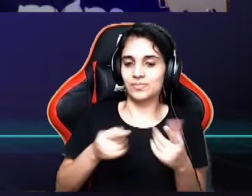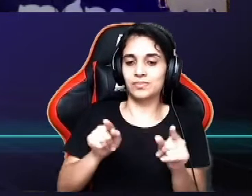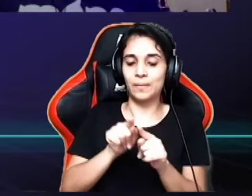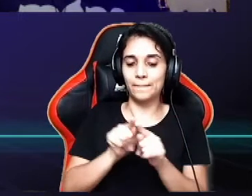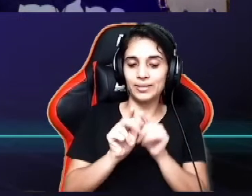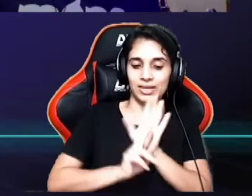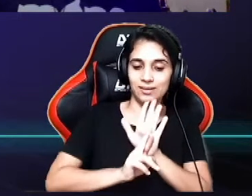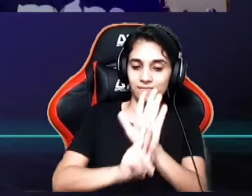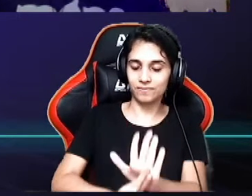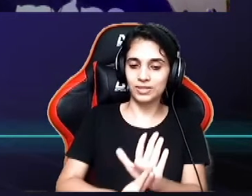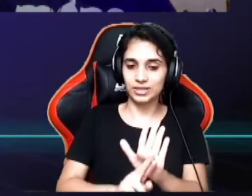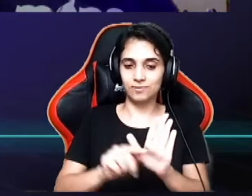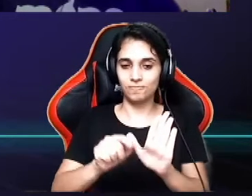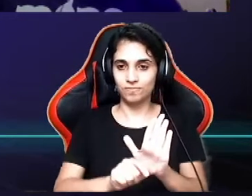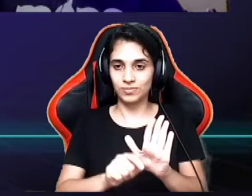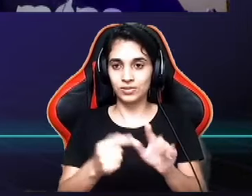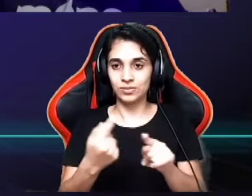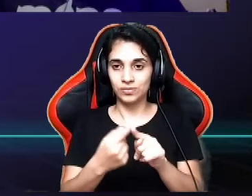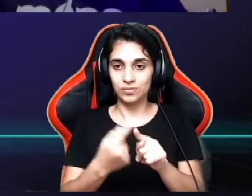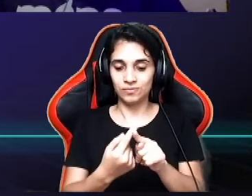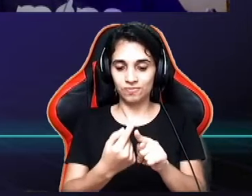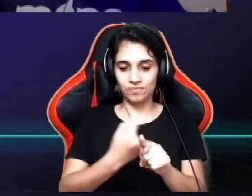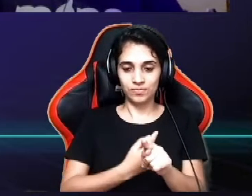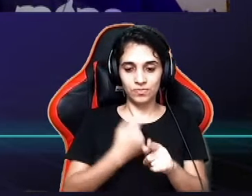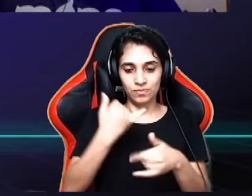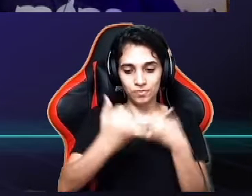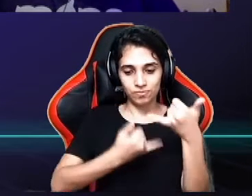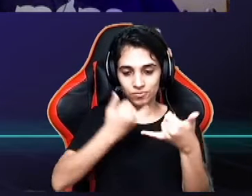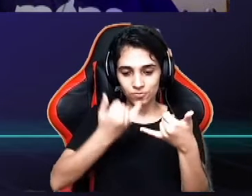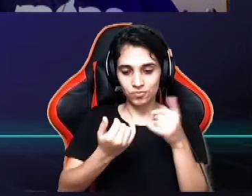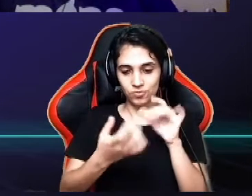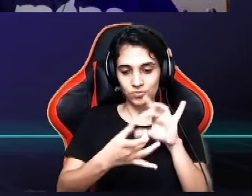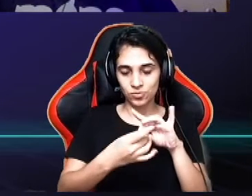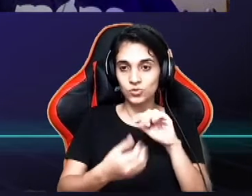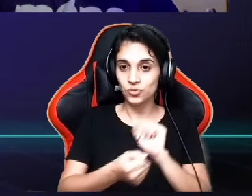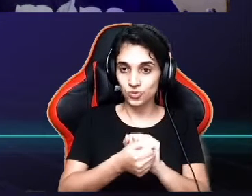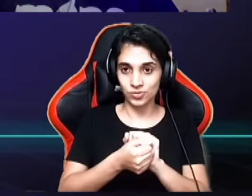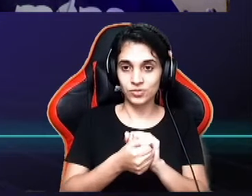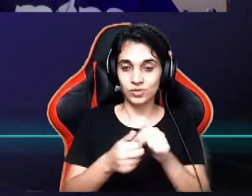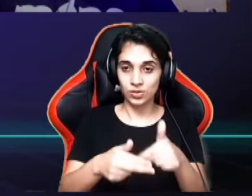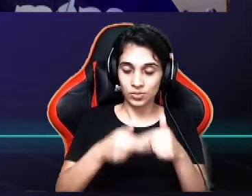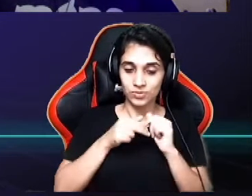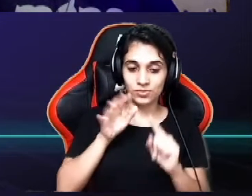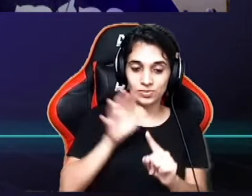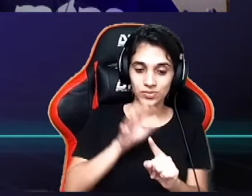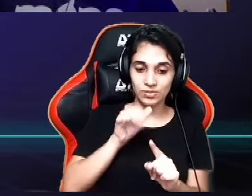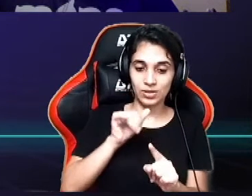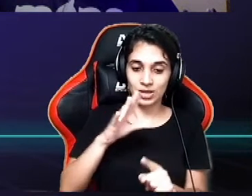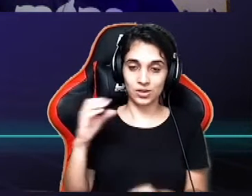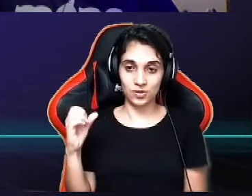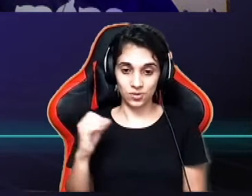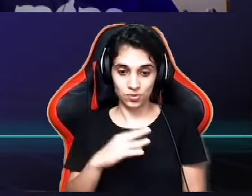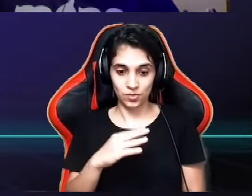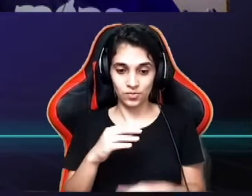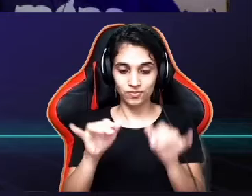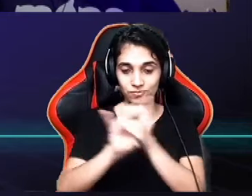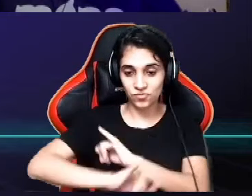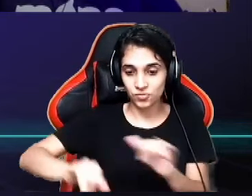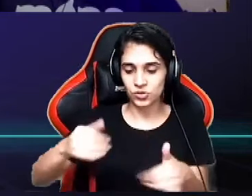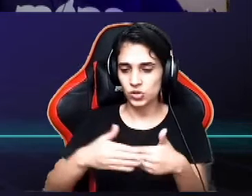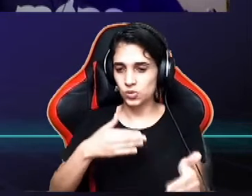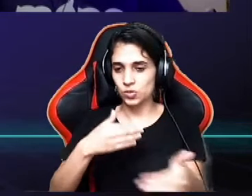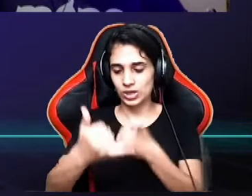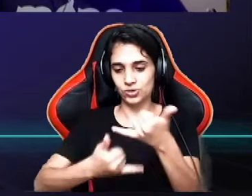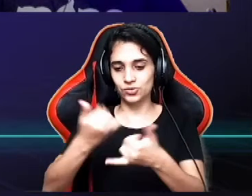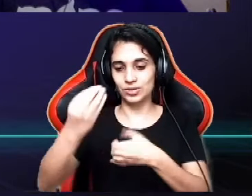inspirational and as a benchmark, as somebody like him who's another gamer in the other side of the screen. So the